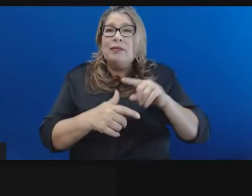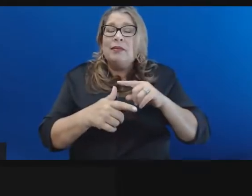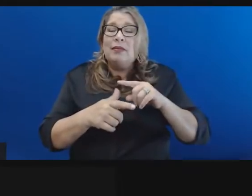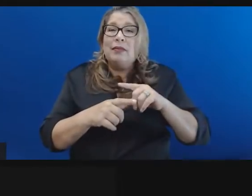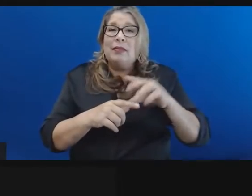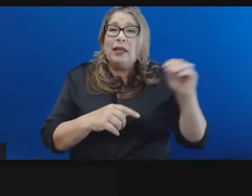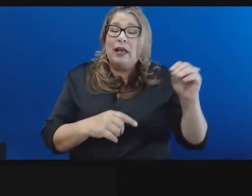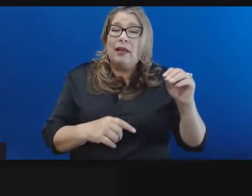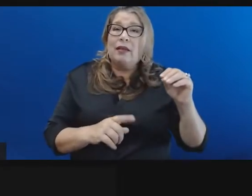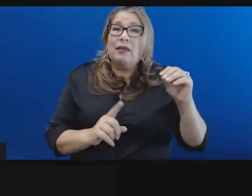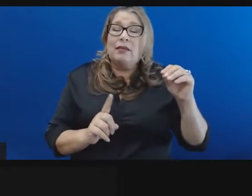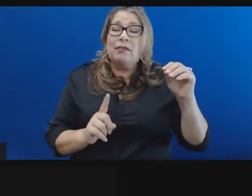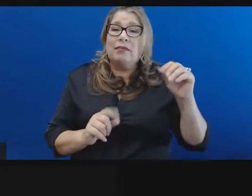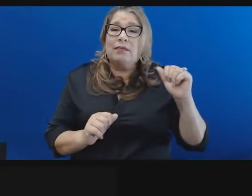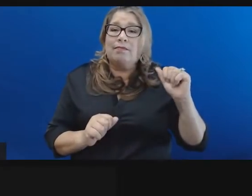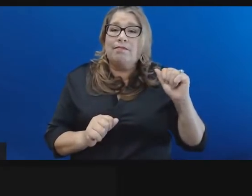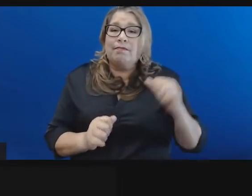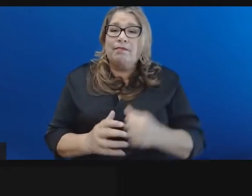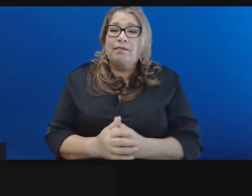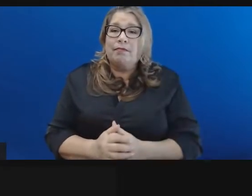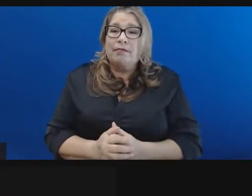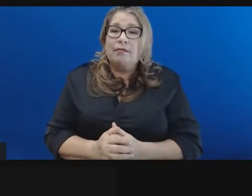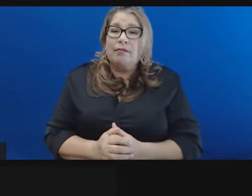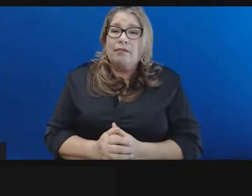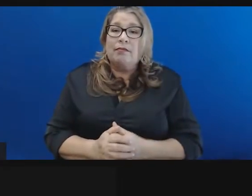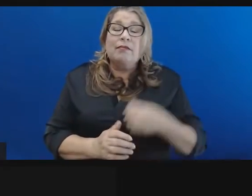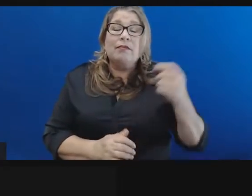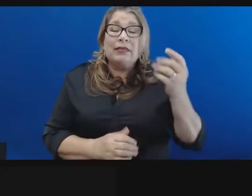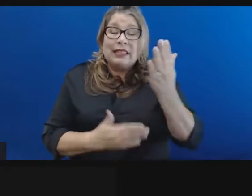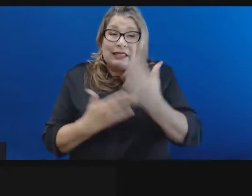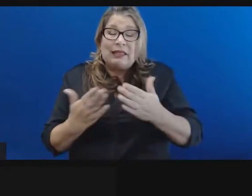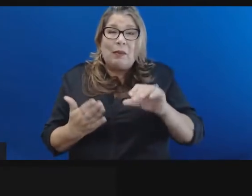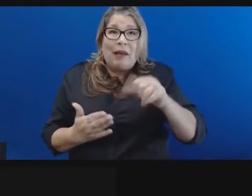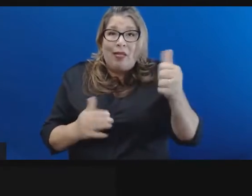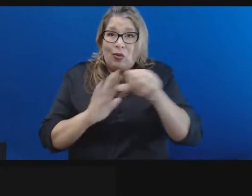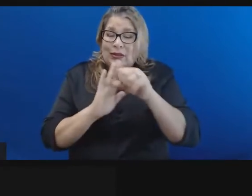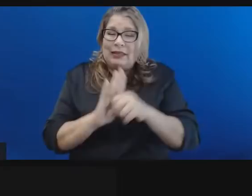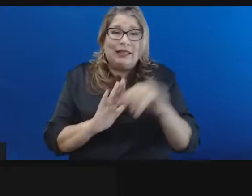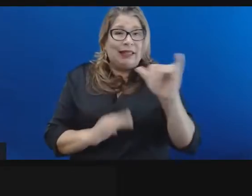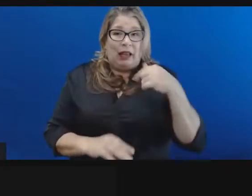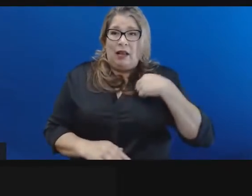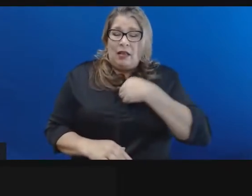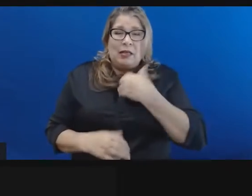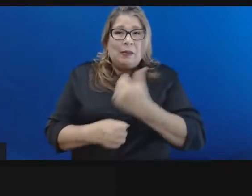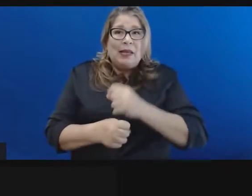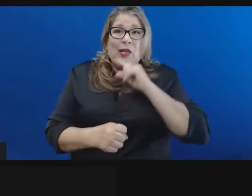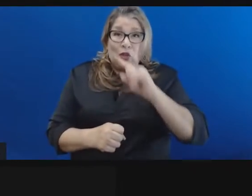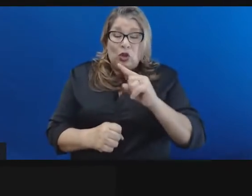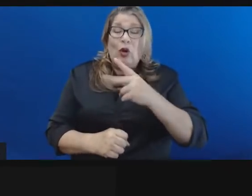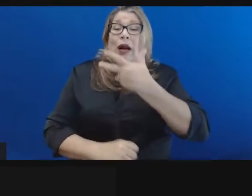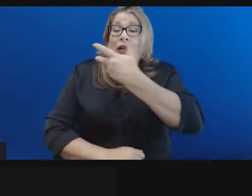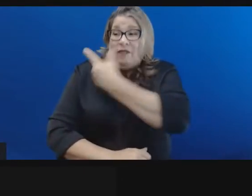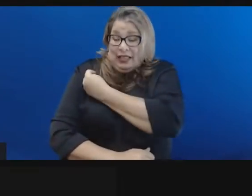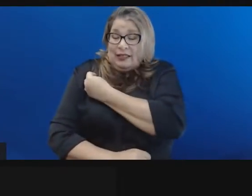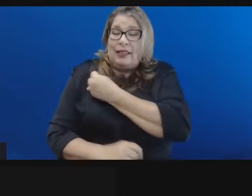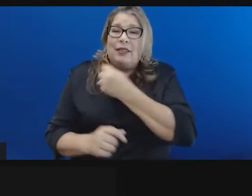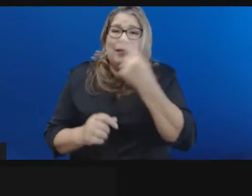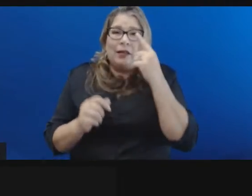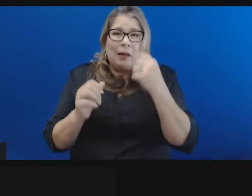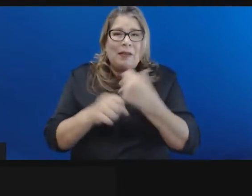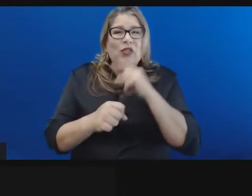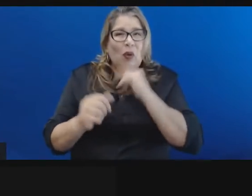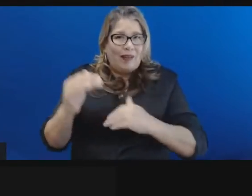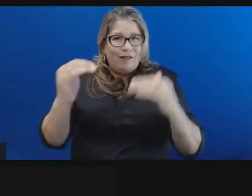equity, have been sort of in the same place where California is. And we look forward with additional vaccine